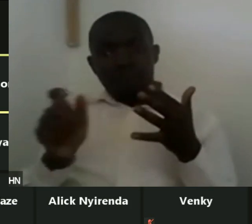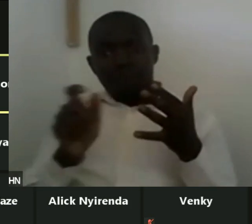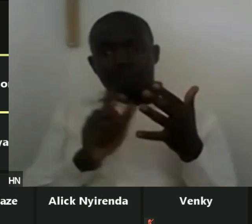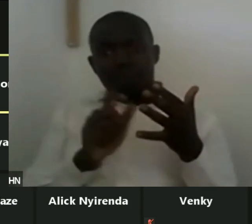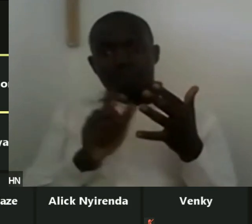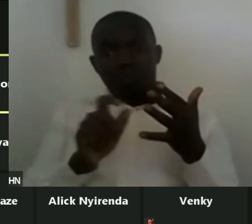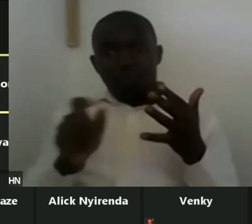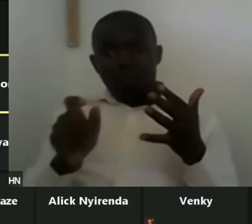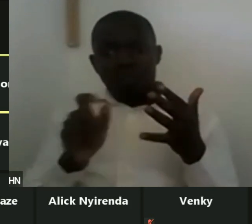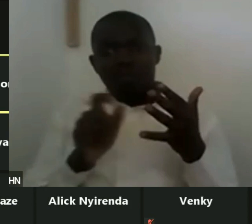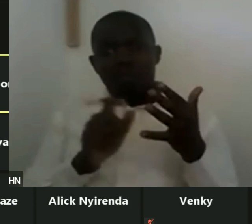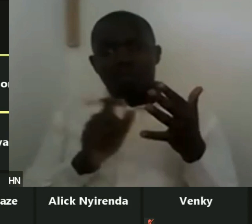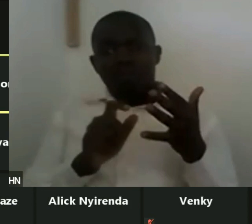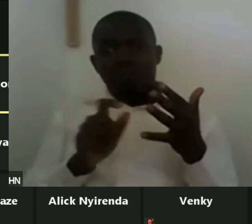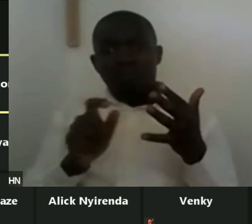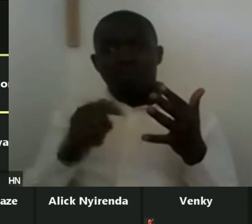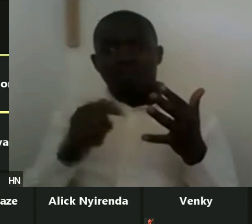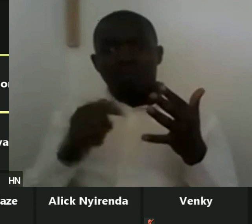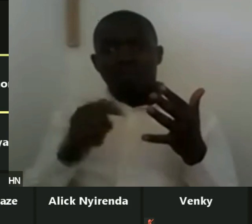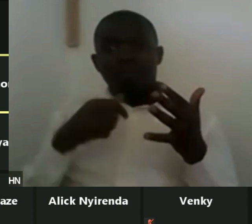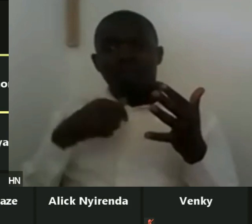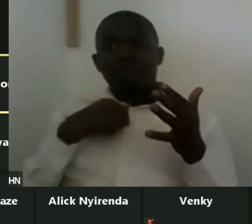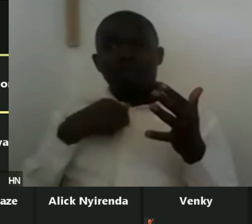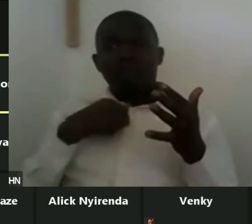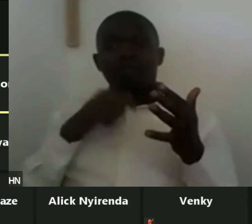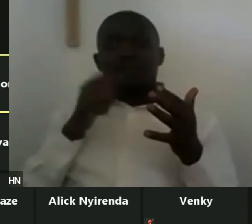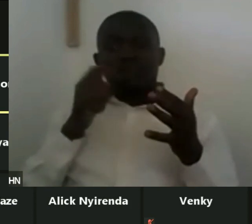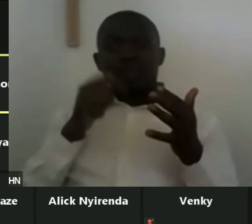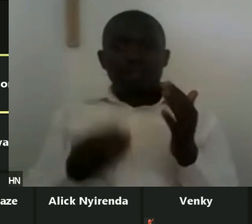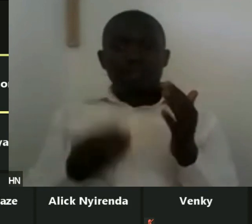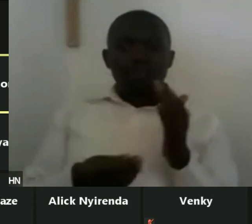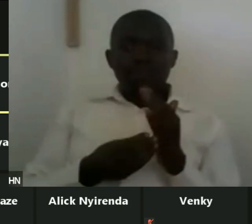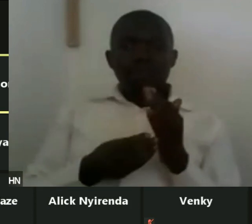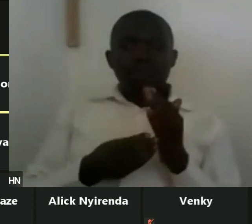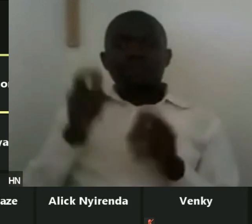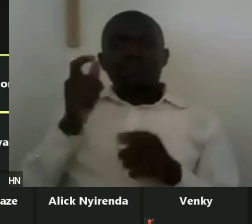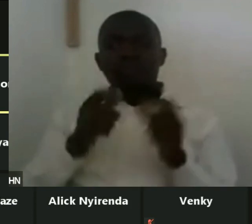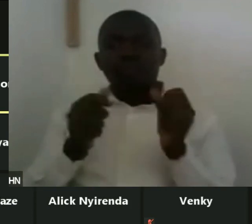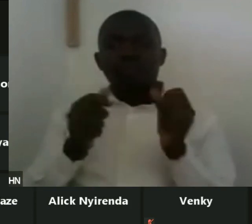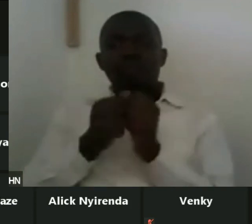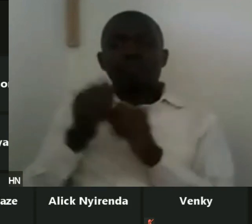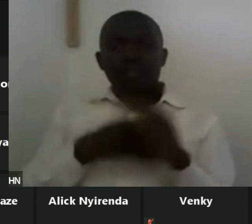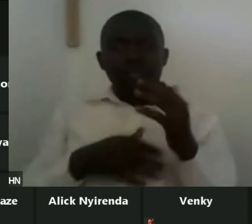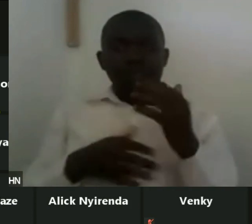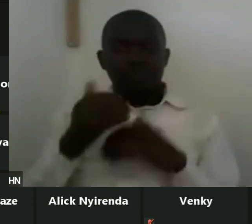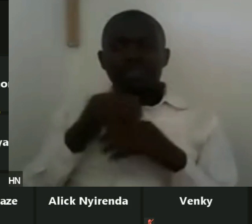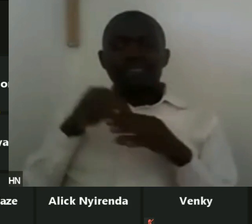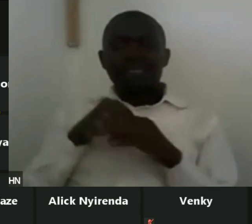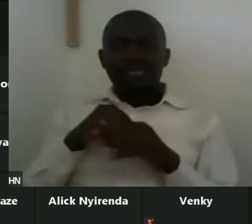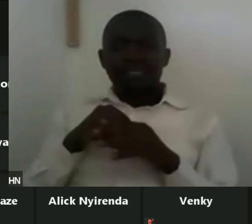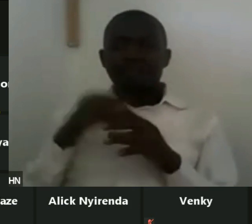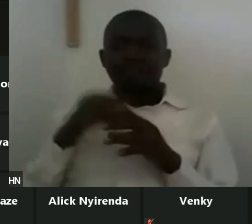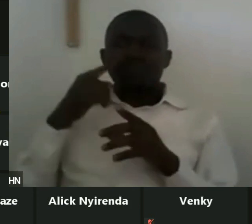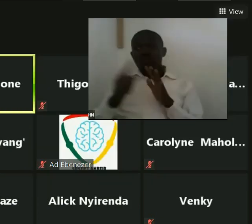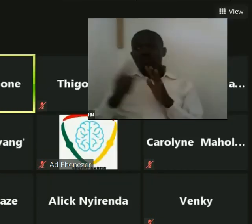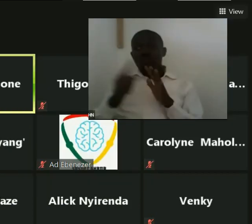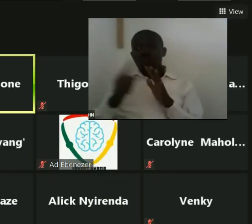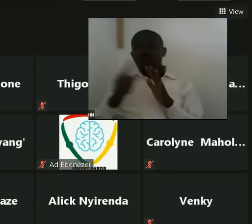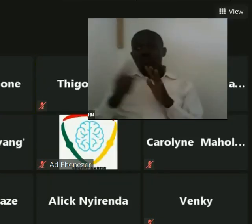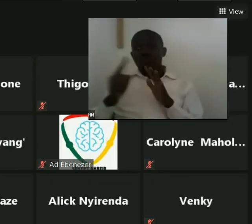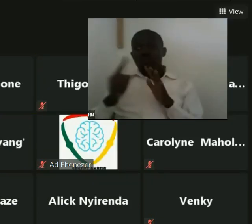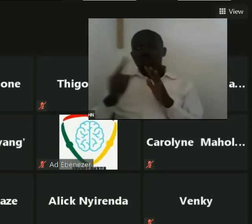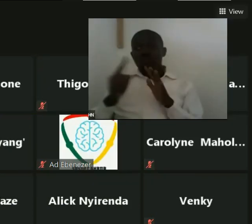people with disability in critical situation, like refugees in some countries. Okay. It is very common.